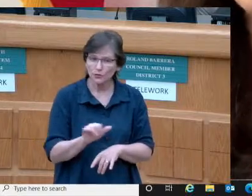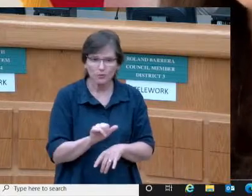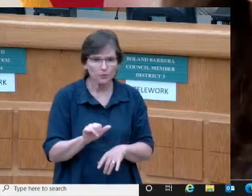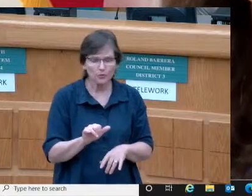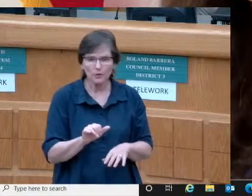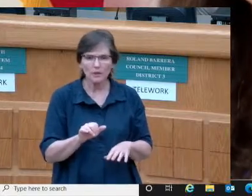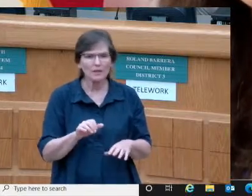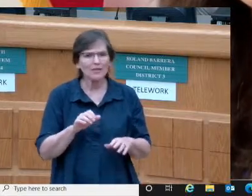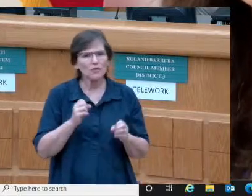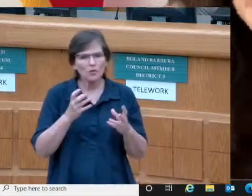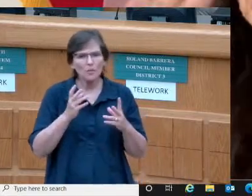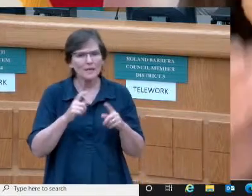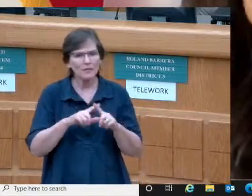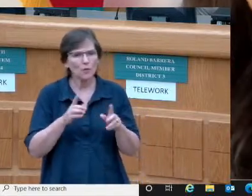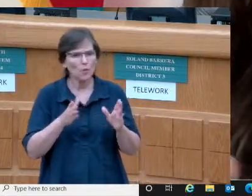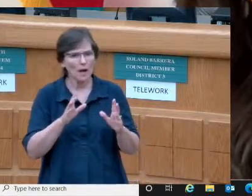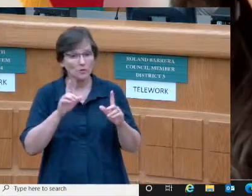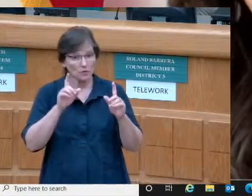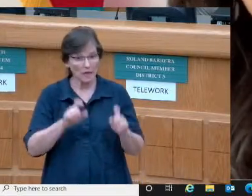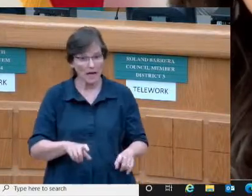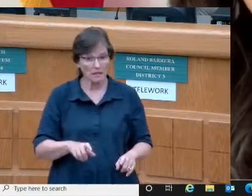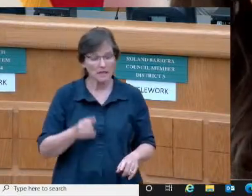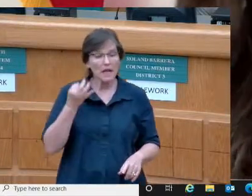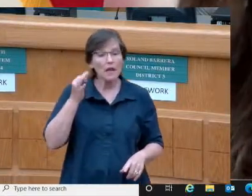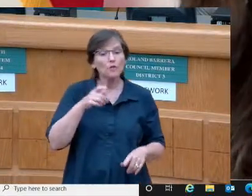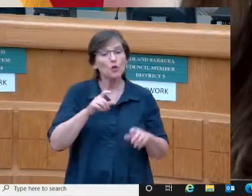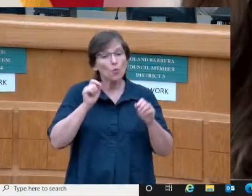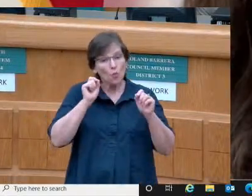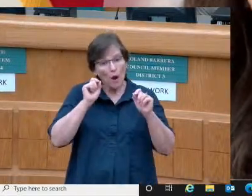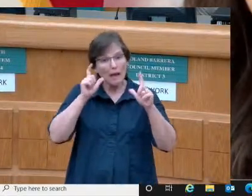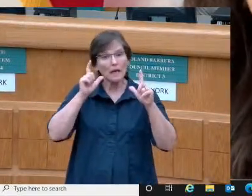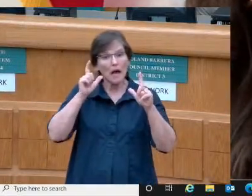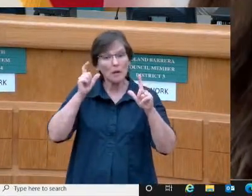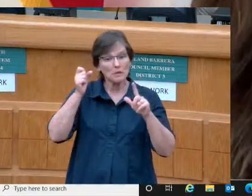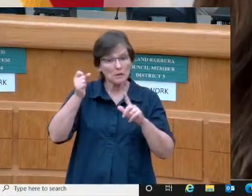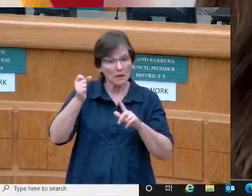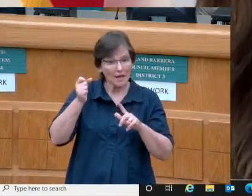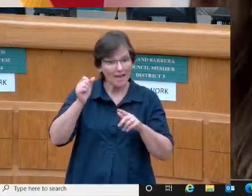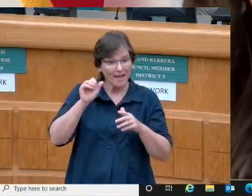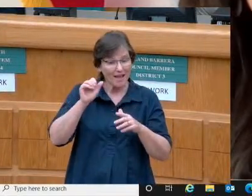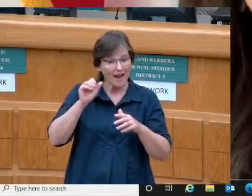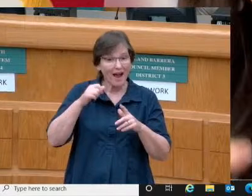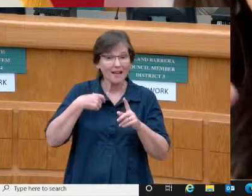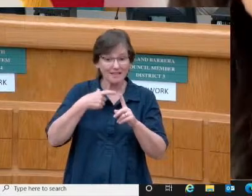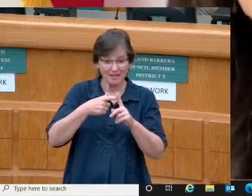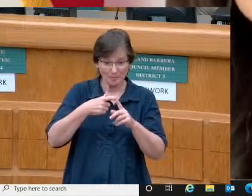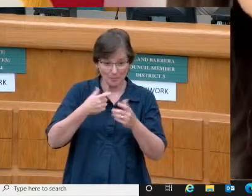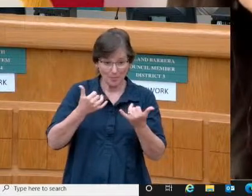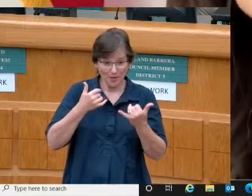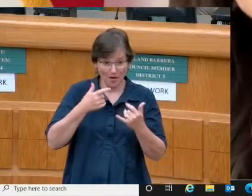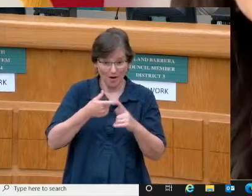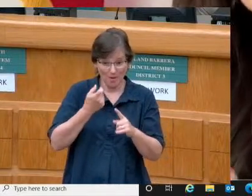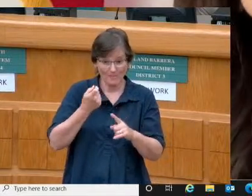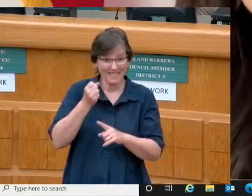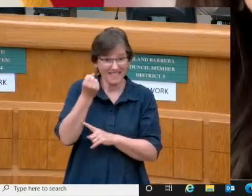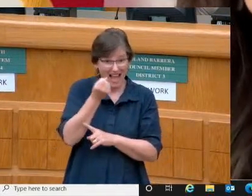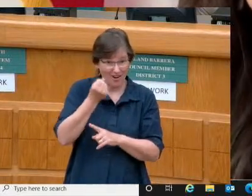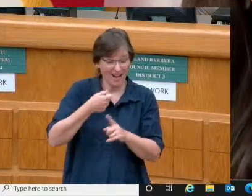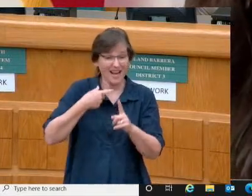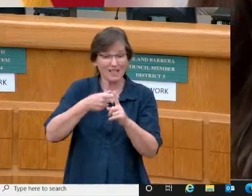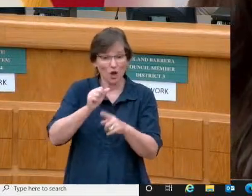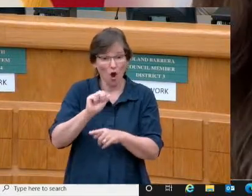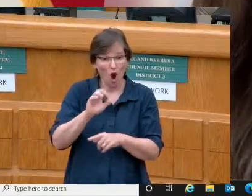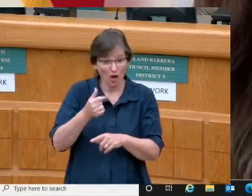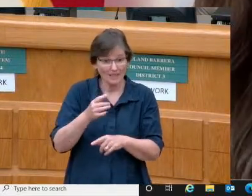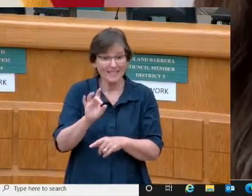and you worried, you can go to the American Bank Center through Saturday, August 8th. And by the way, I'm already working on new dates for next week,